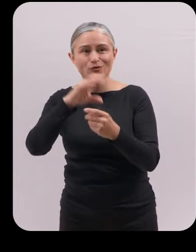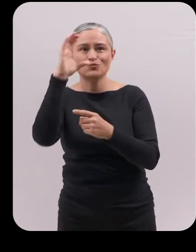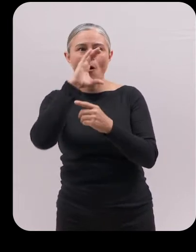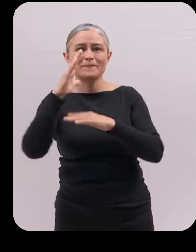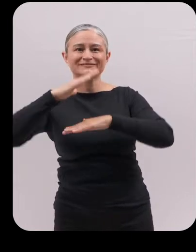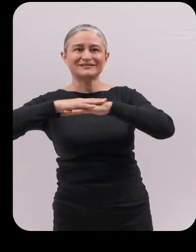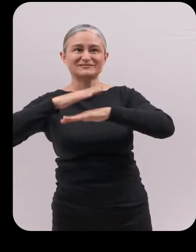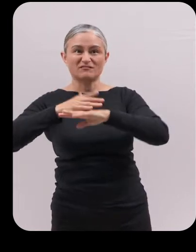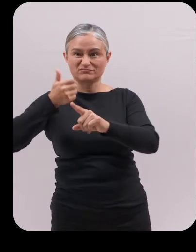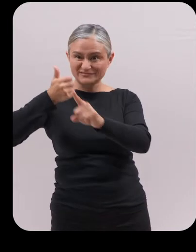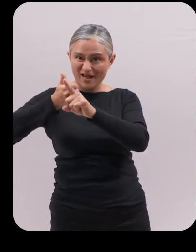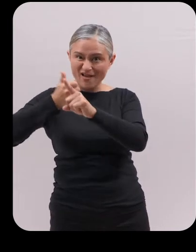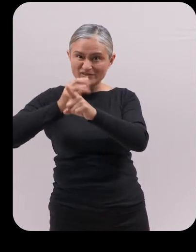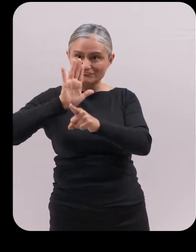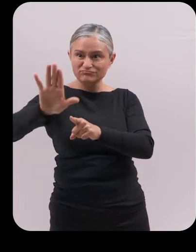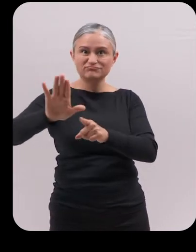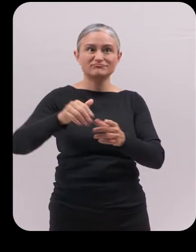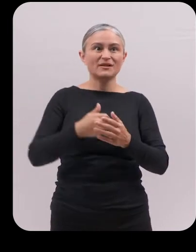itself.